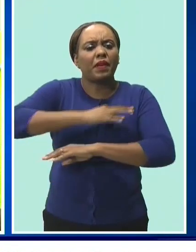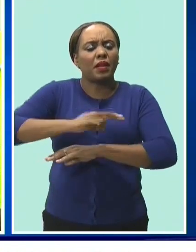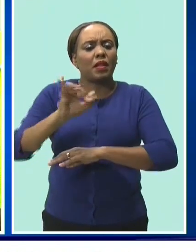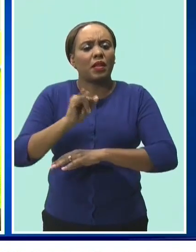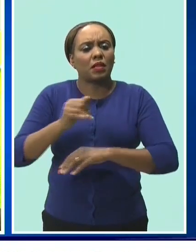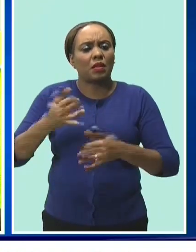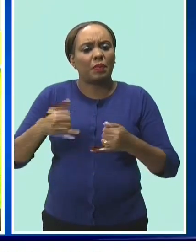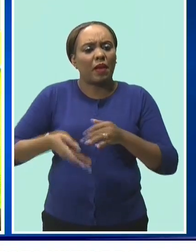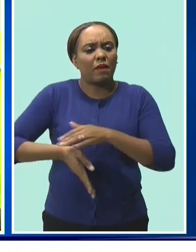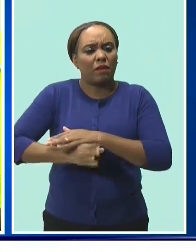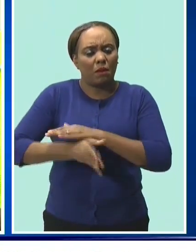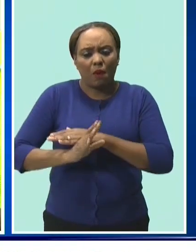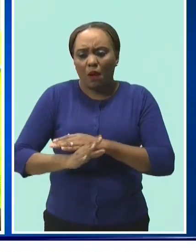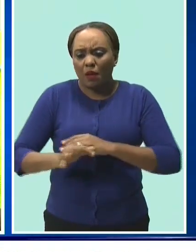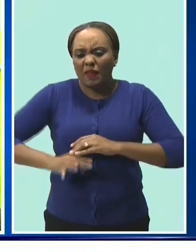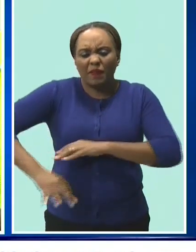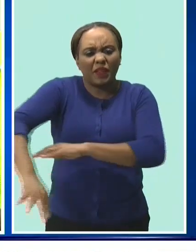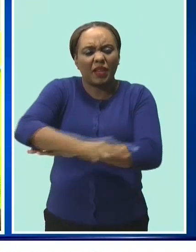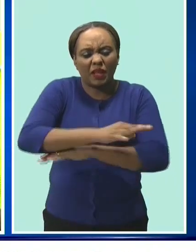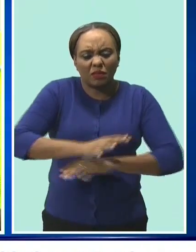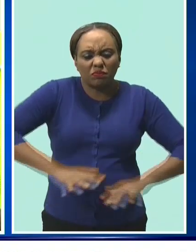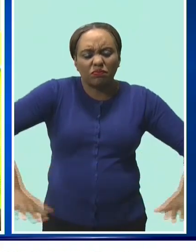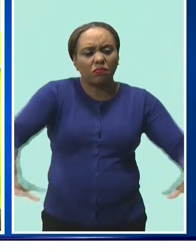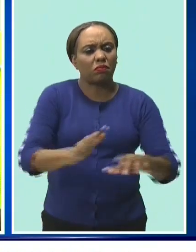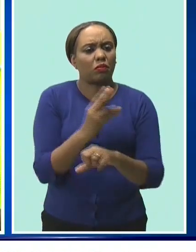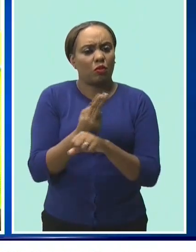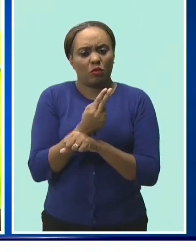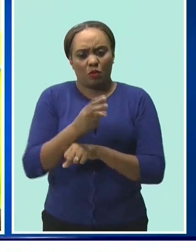Council. So those are the sort of things that we